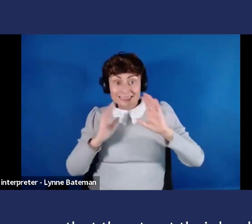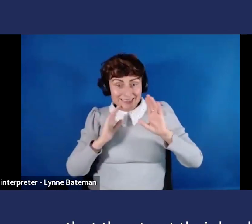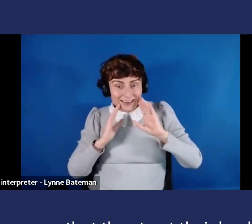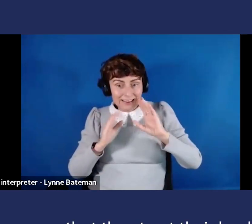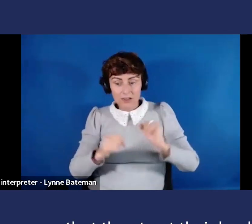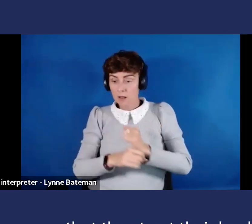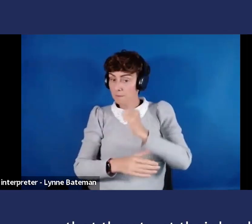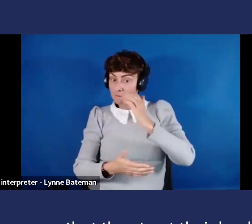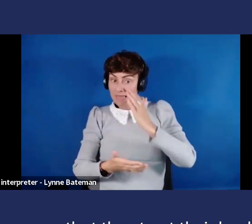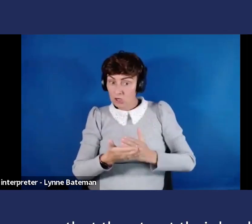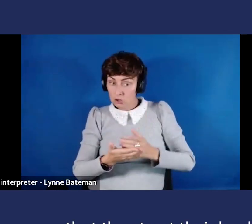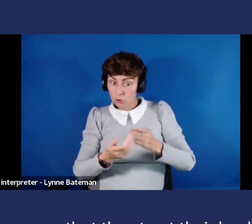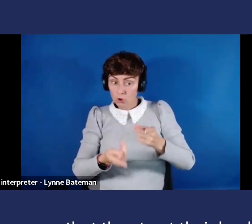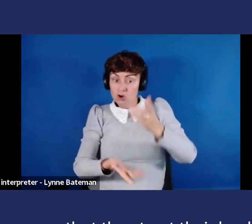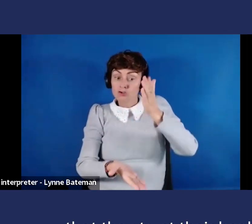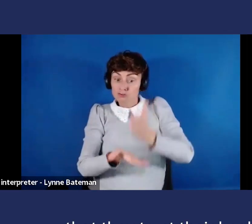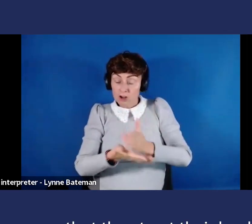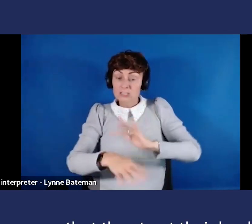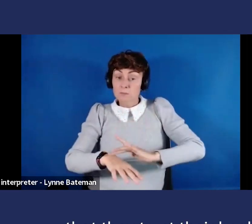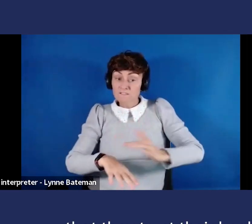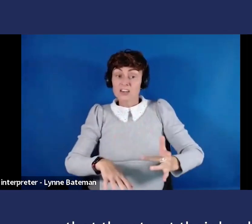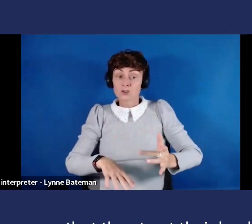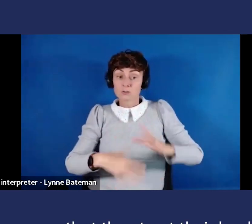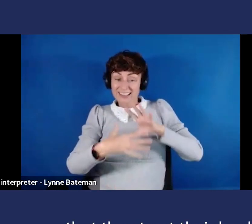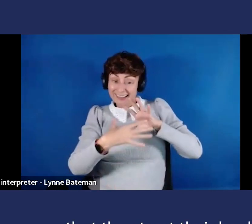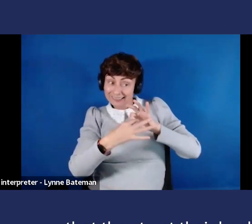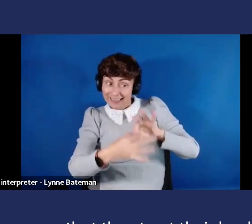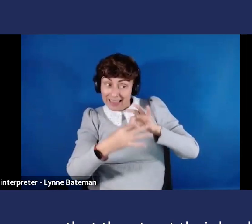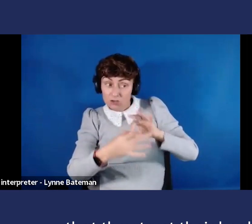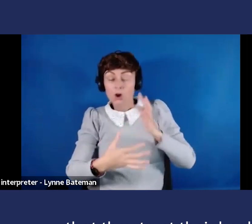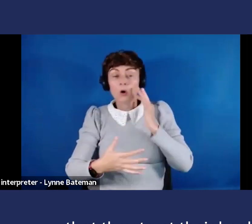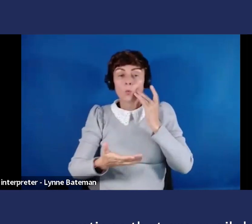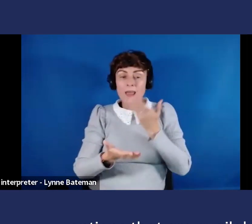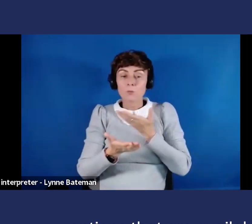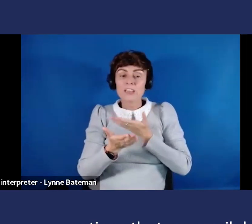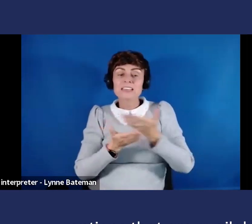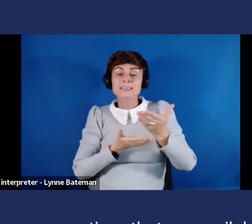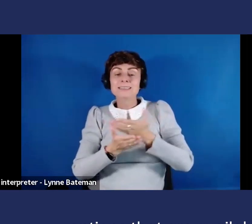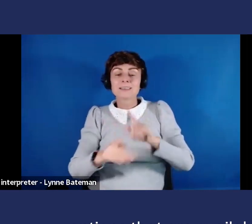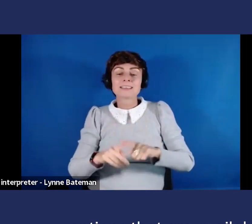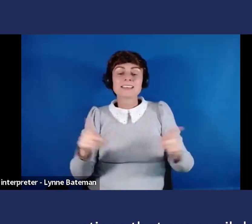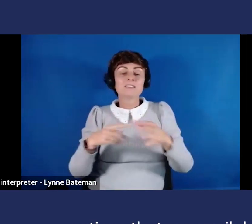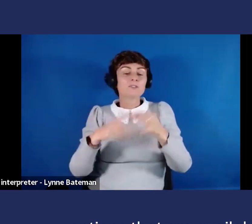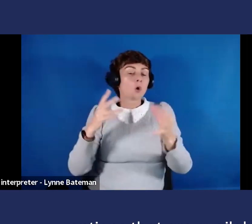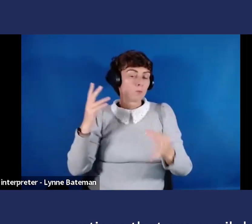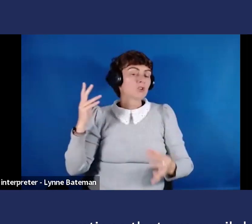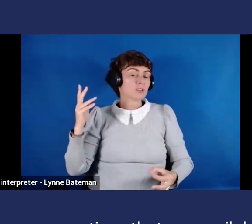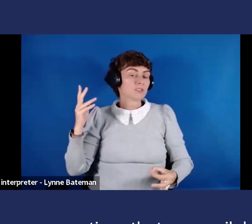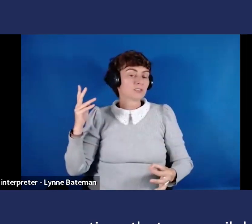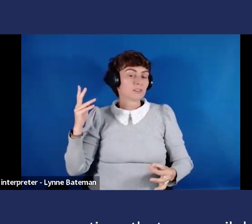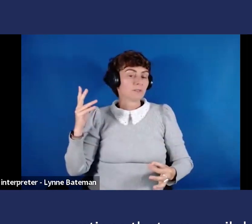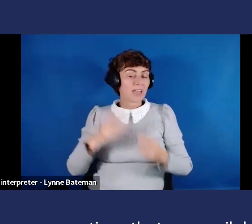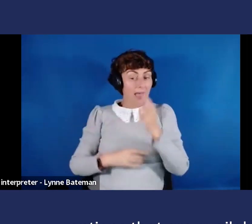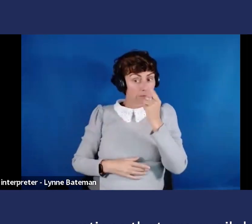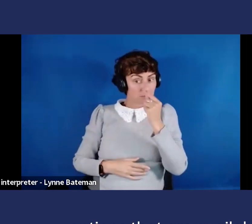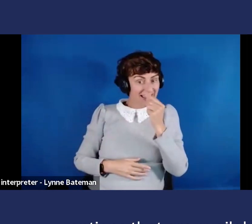that they trust their healthcare professionals, engaging with them when we are discussing all the different options that that are available to them, and potentially